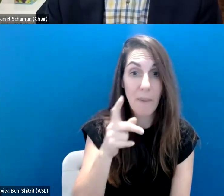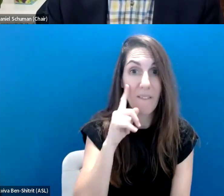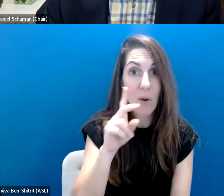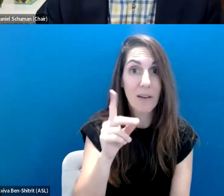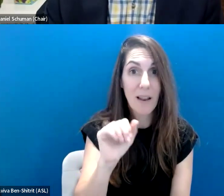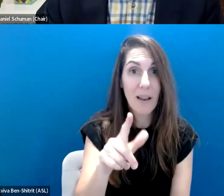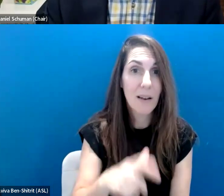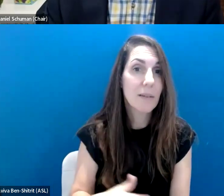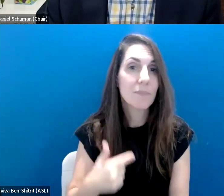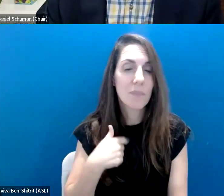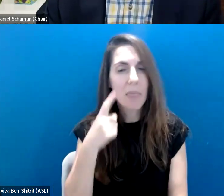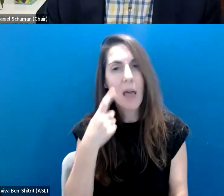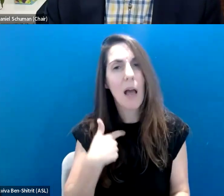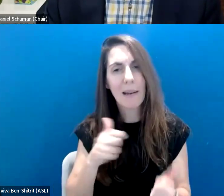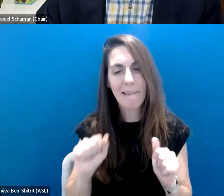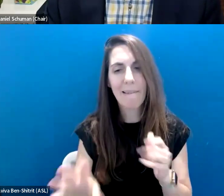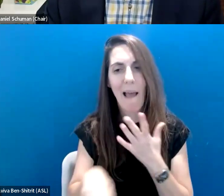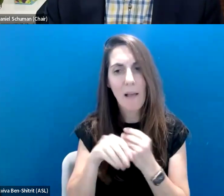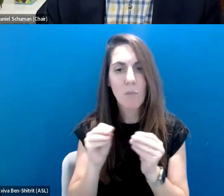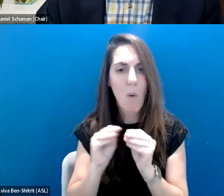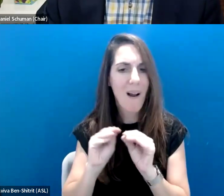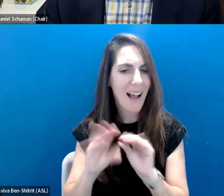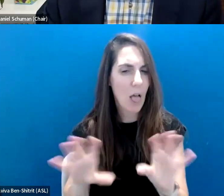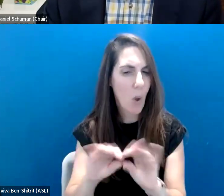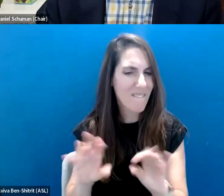right. Or I think I can add some clarity.